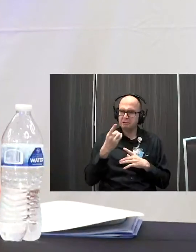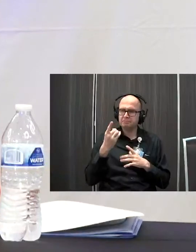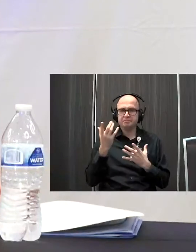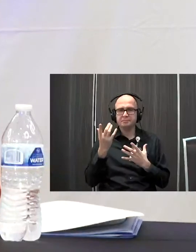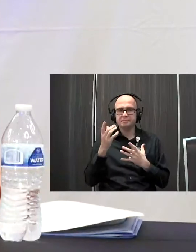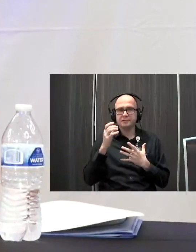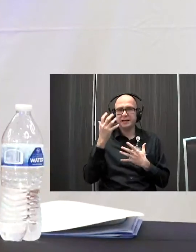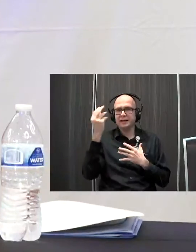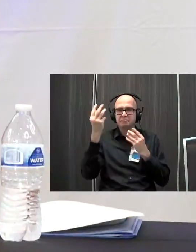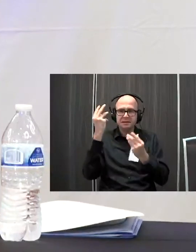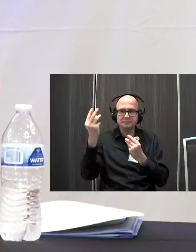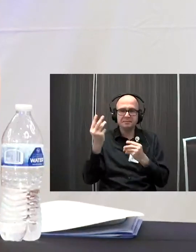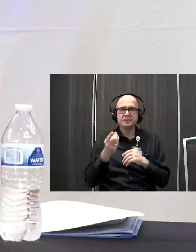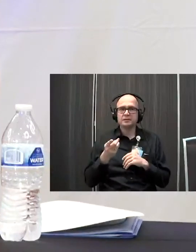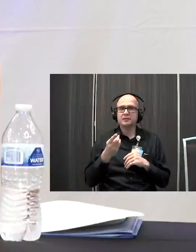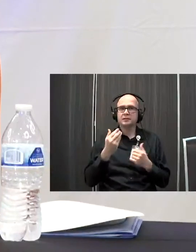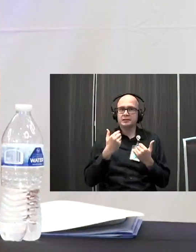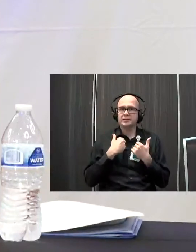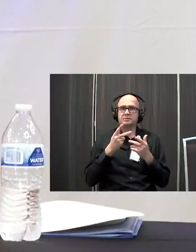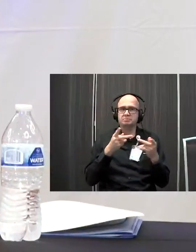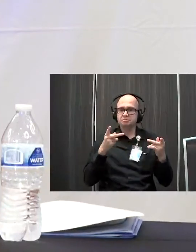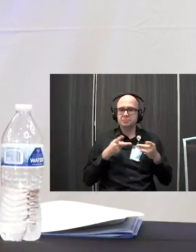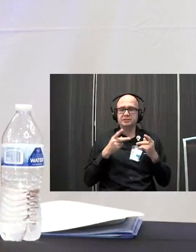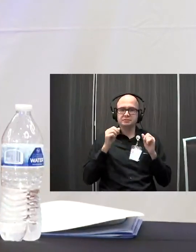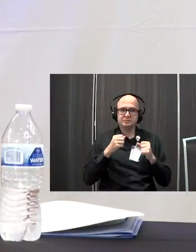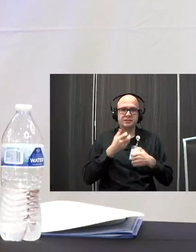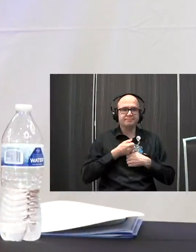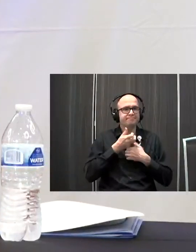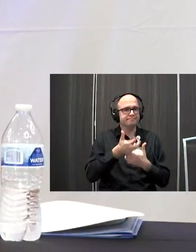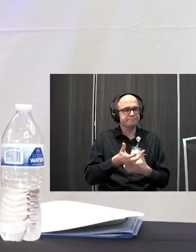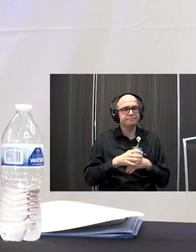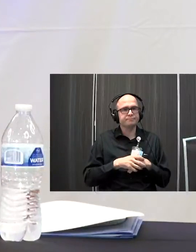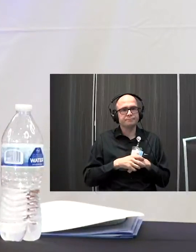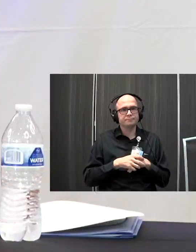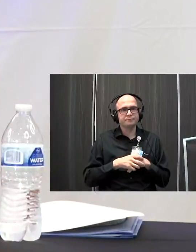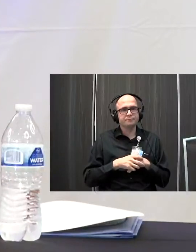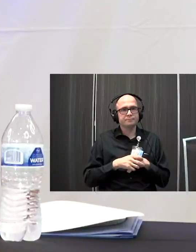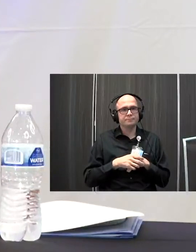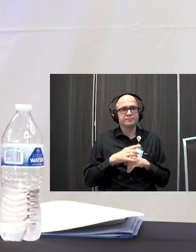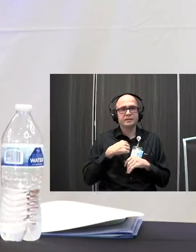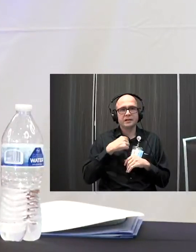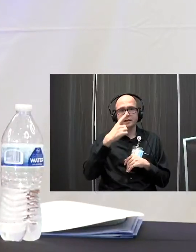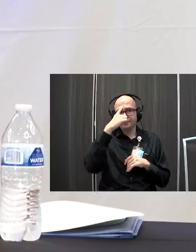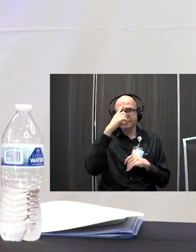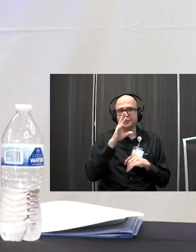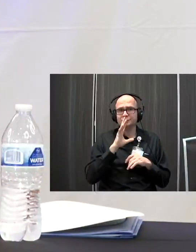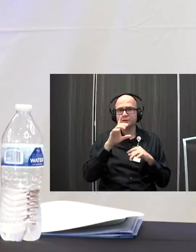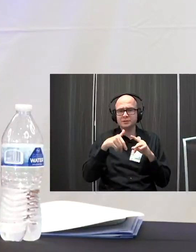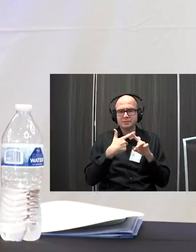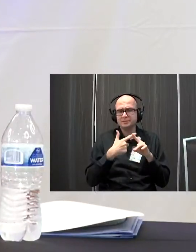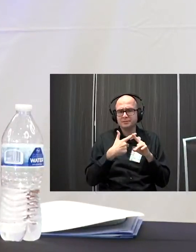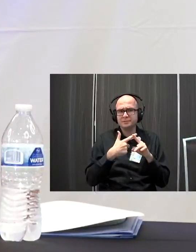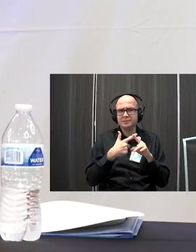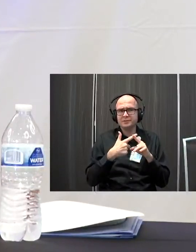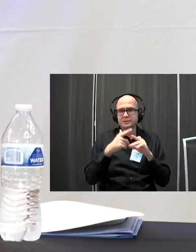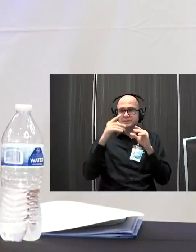different environments. He has a place and he still has an outlet for those. But then also I think what they were talking about is definitely